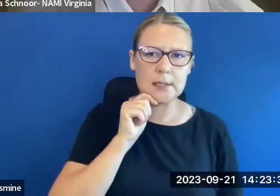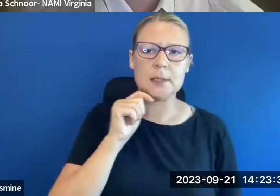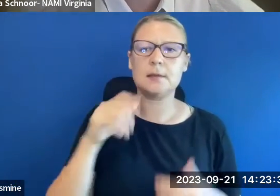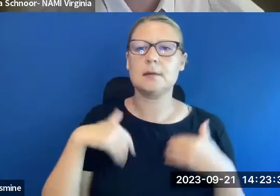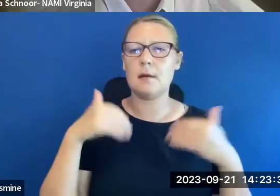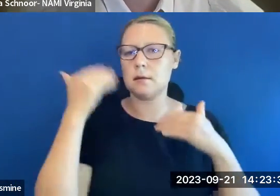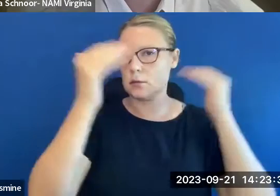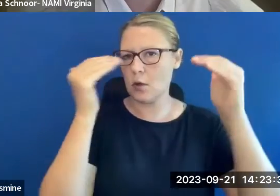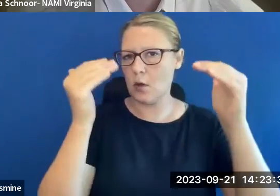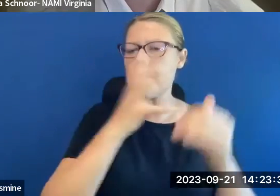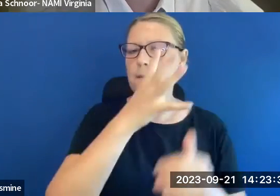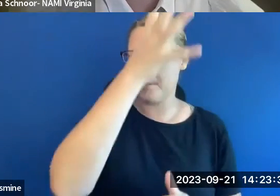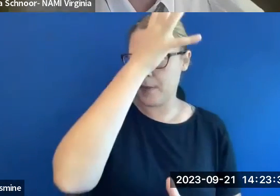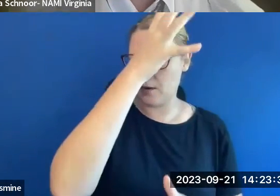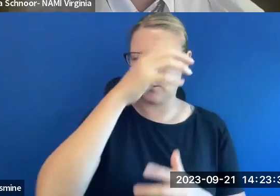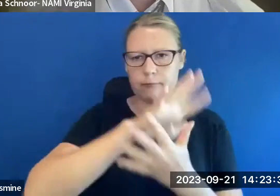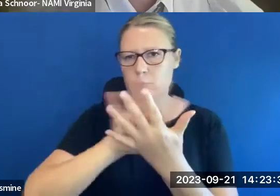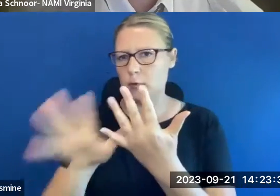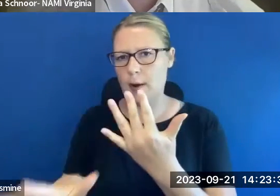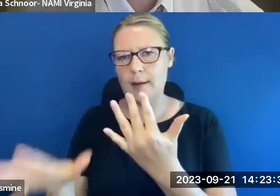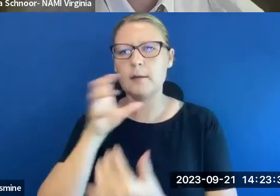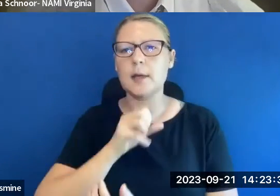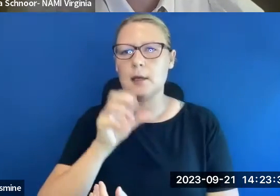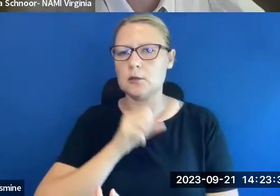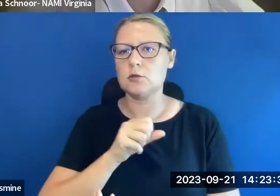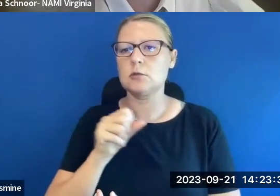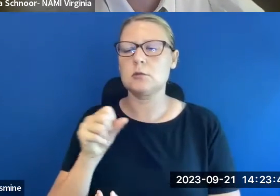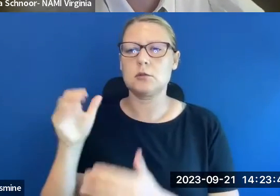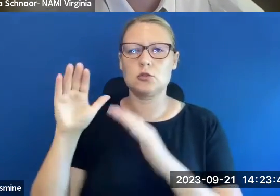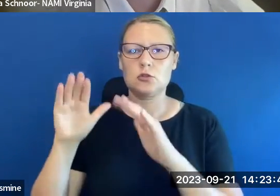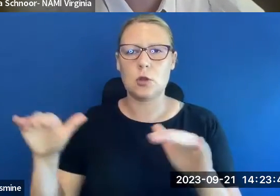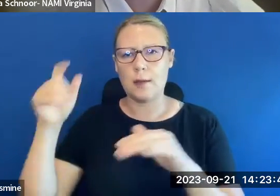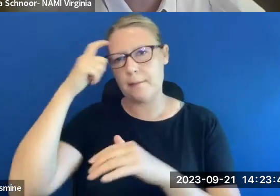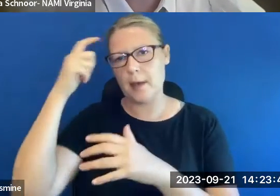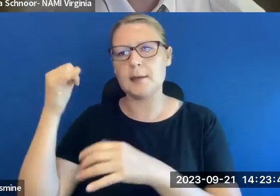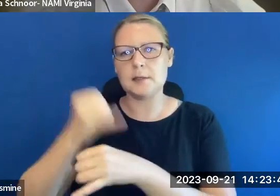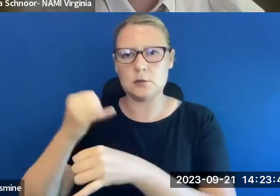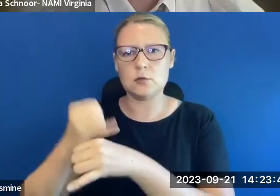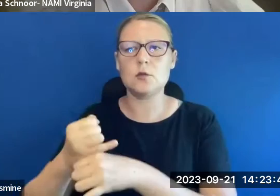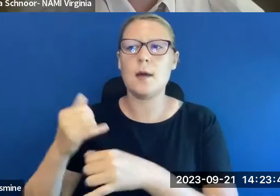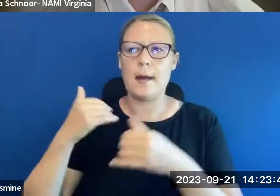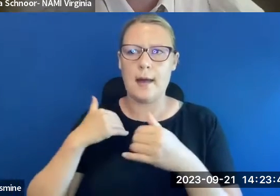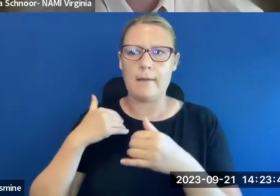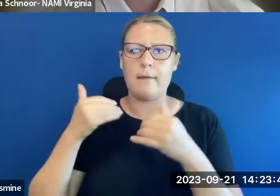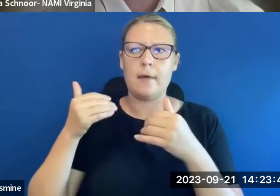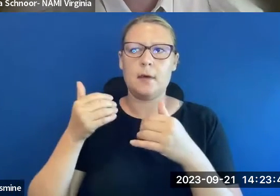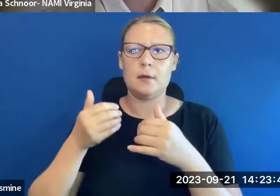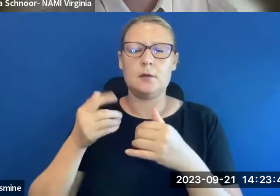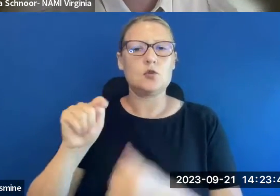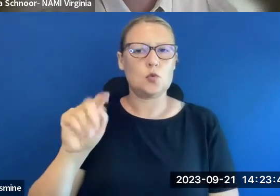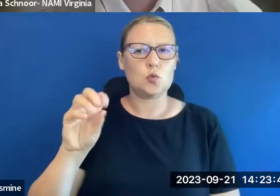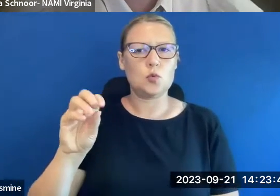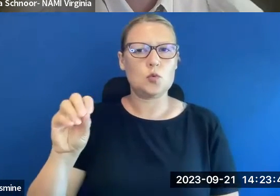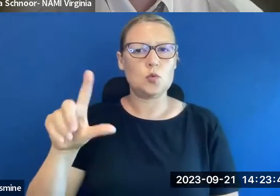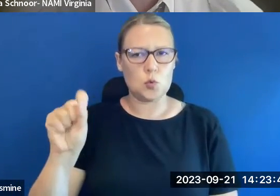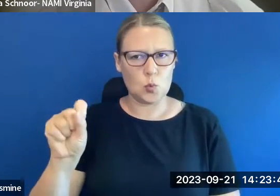well as parents of all of those ages. And they have a few that are specifically devoted to trauma, which could absolutely be